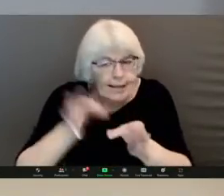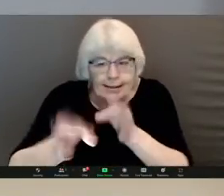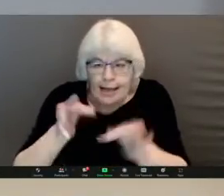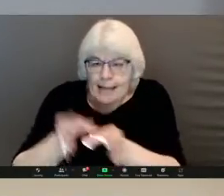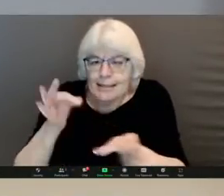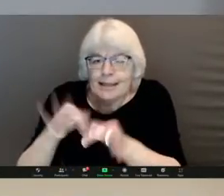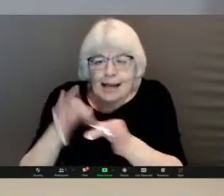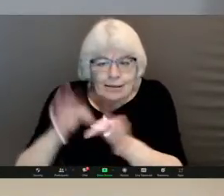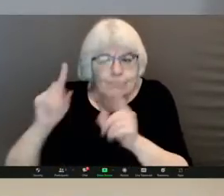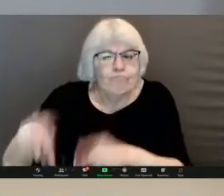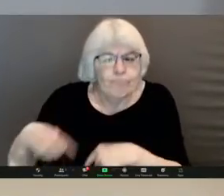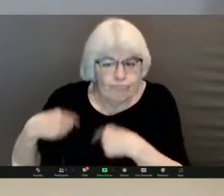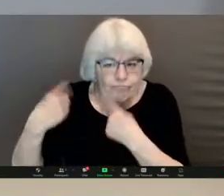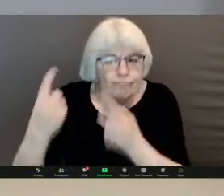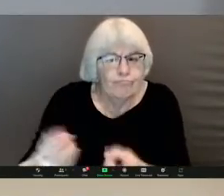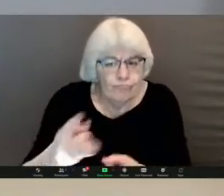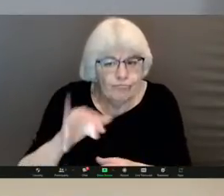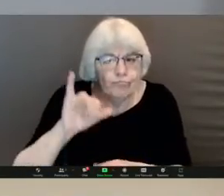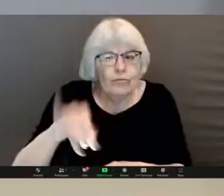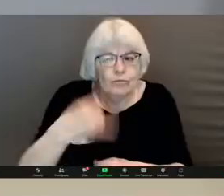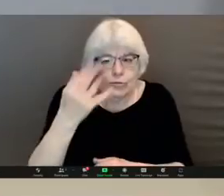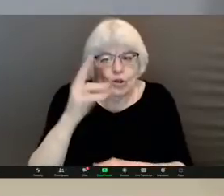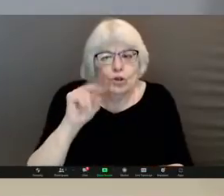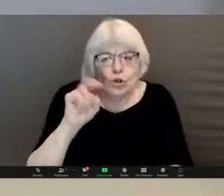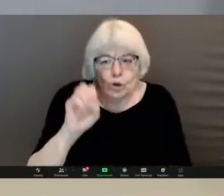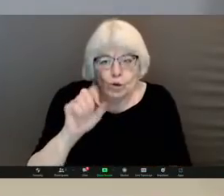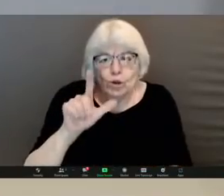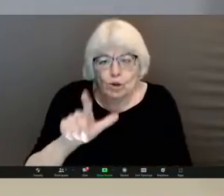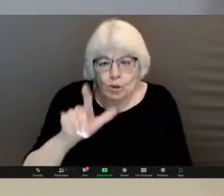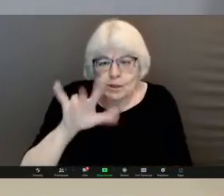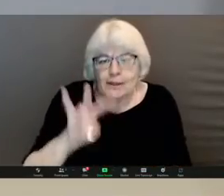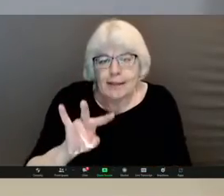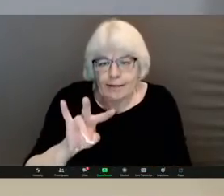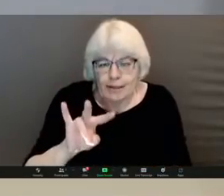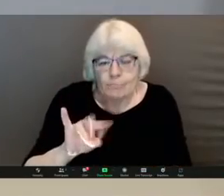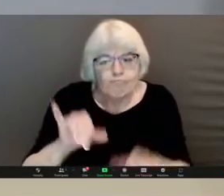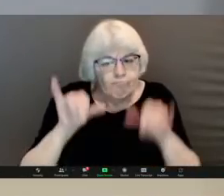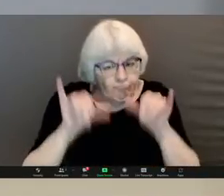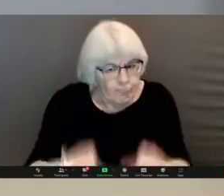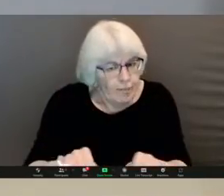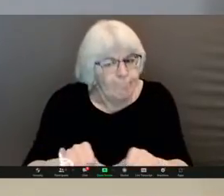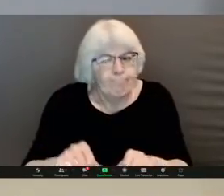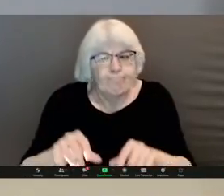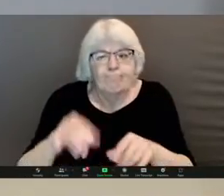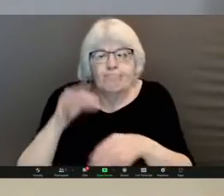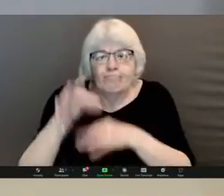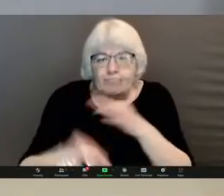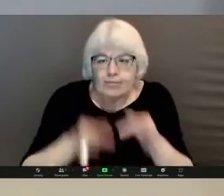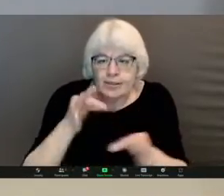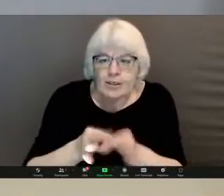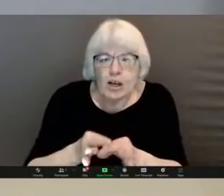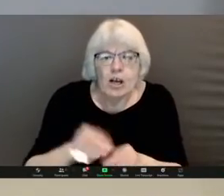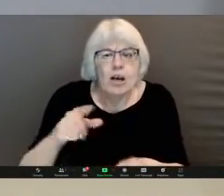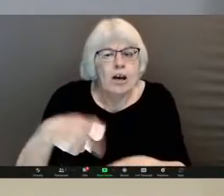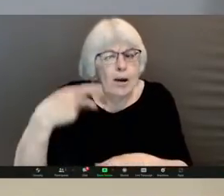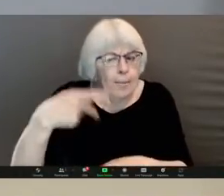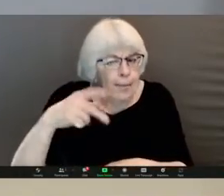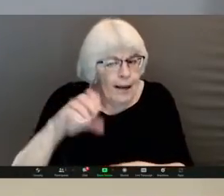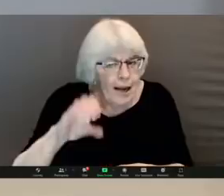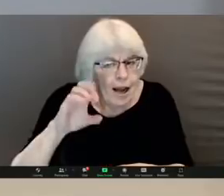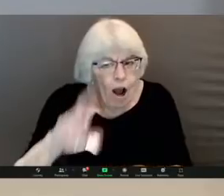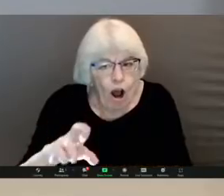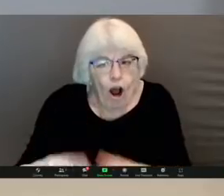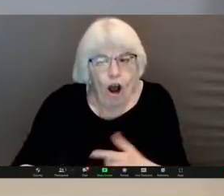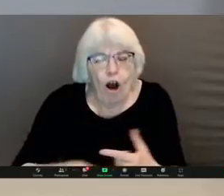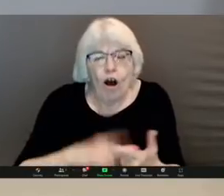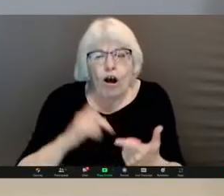both PCR testing as well as point of entry testing. In fact, I think at the point of entry